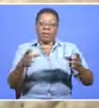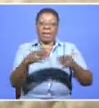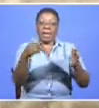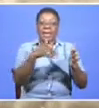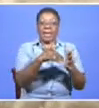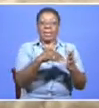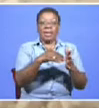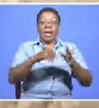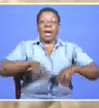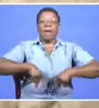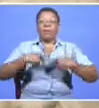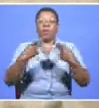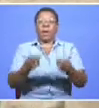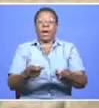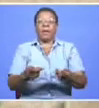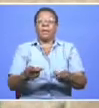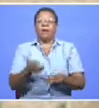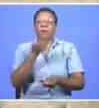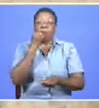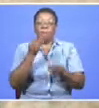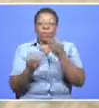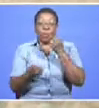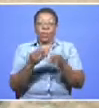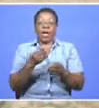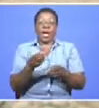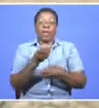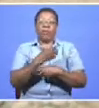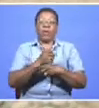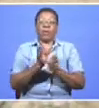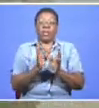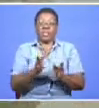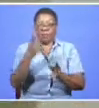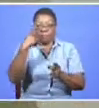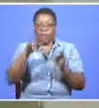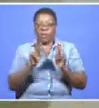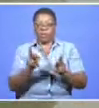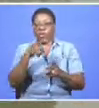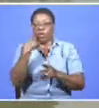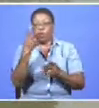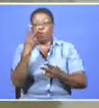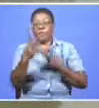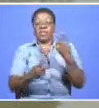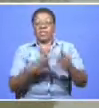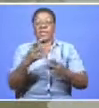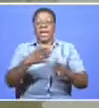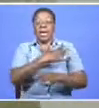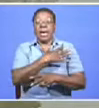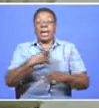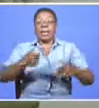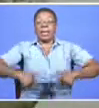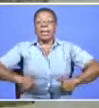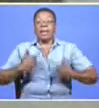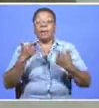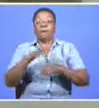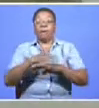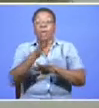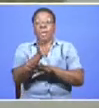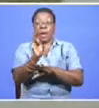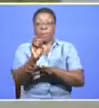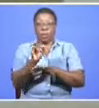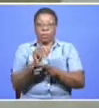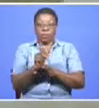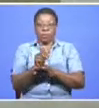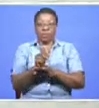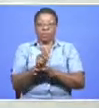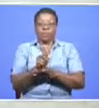provide food and recreation for the people of Abaco and persons who visit Abaco. The side of the bridge was filled to temporarily accommodate travel for residents